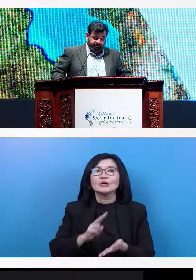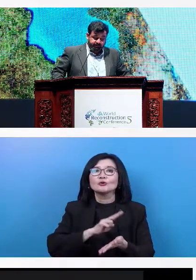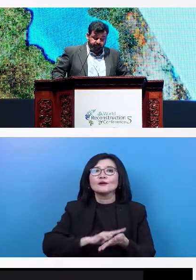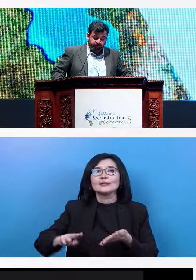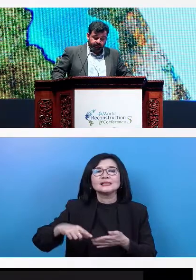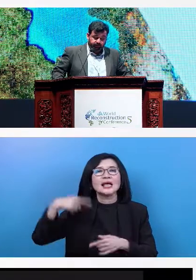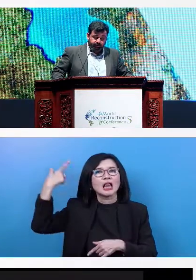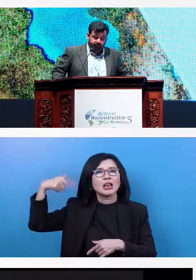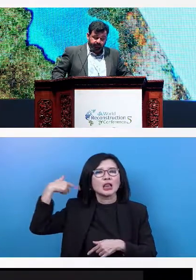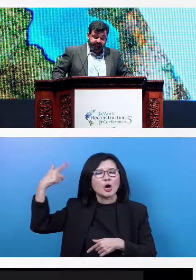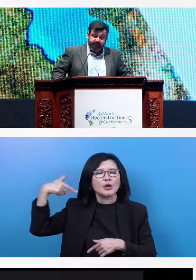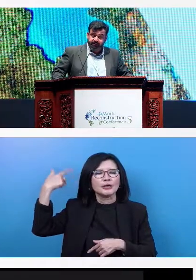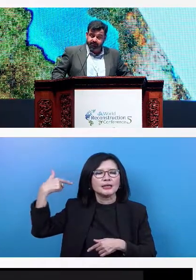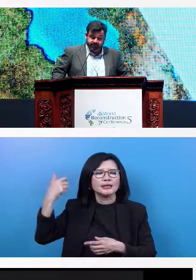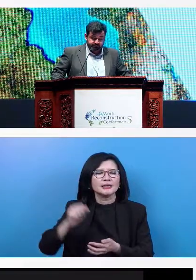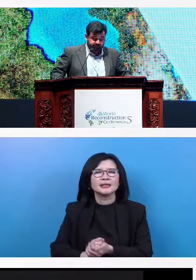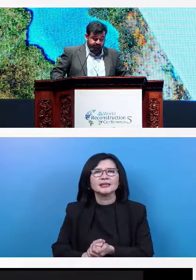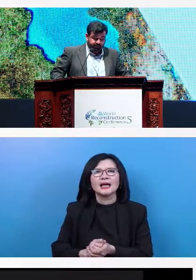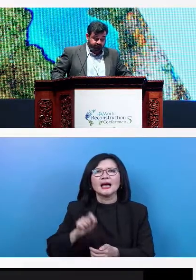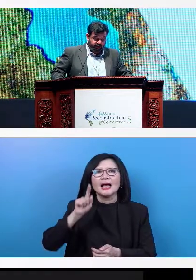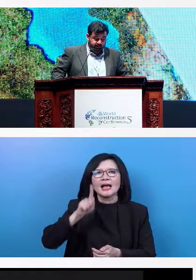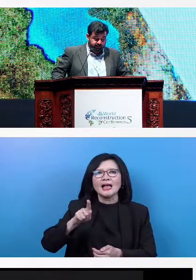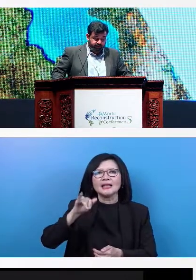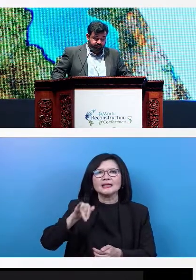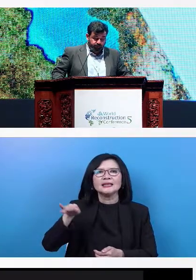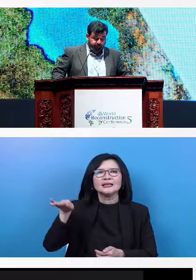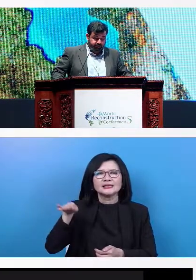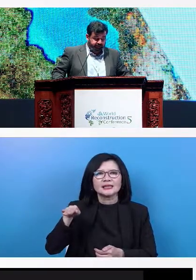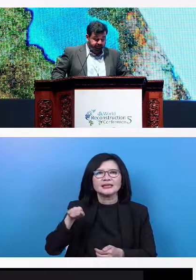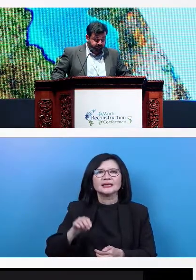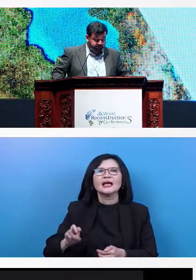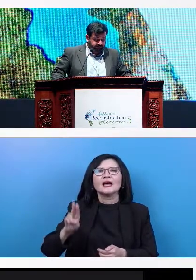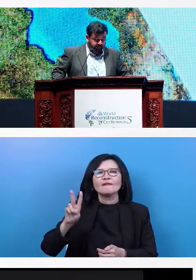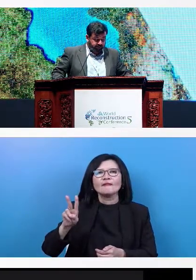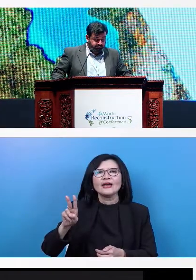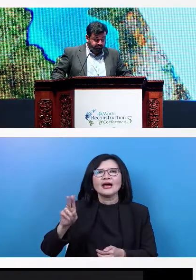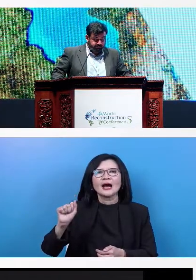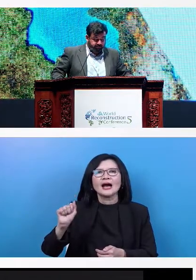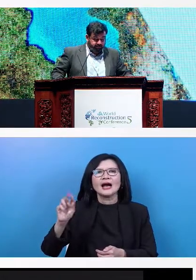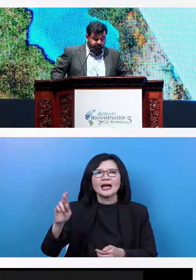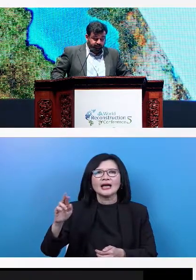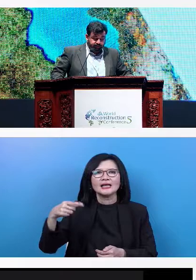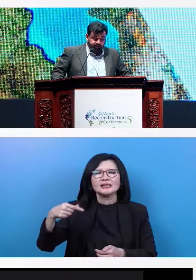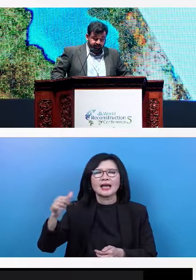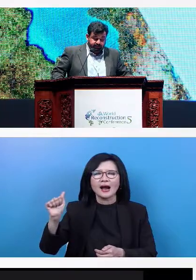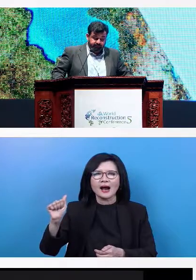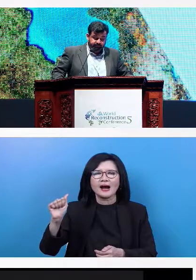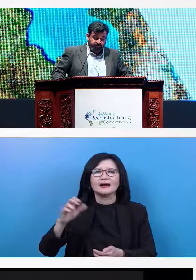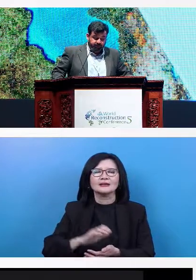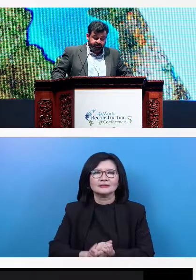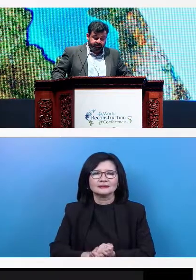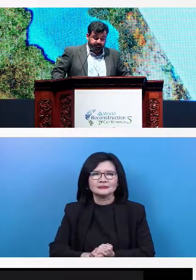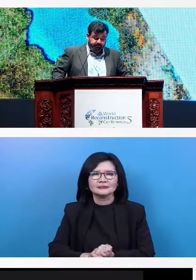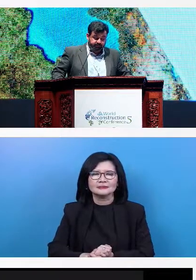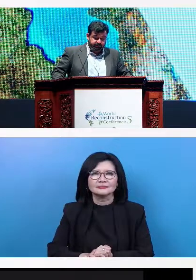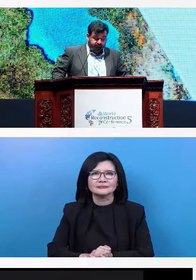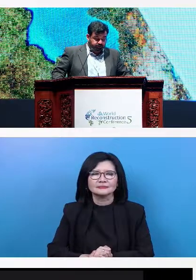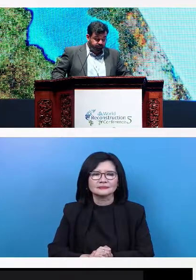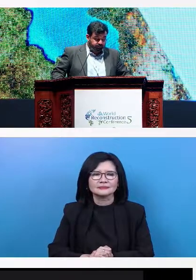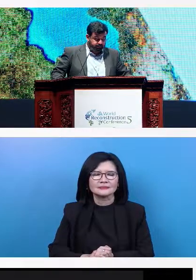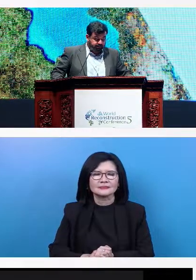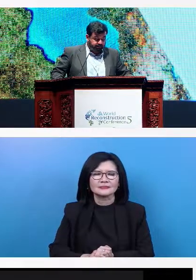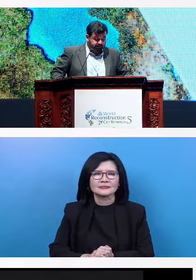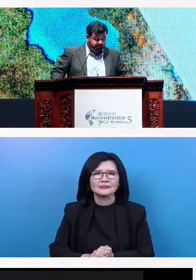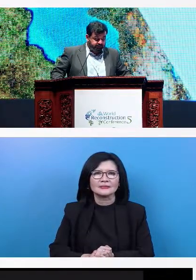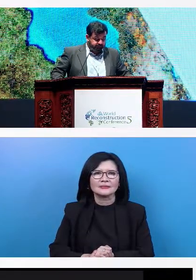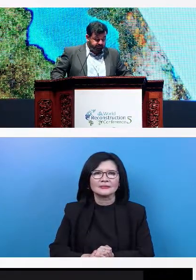Verga is the chair of Complex Systems in Civil Environment and Geomatics Engineering Department. She leads the Infrastructure Systems